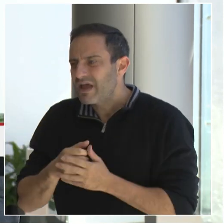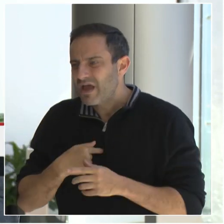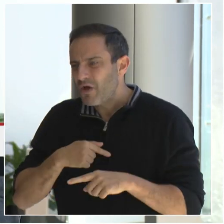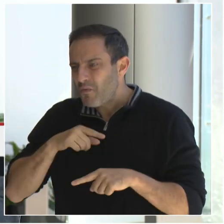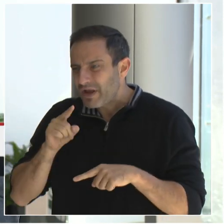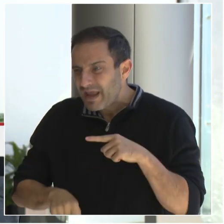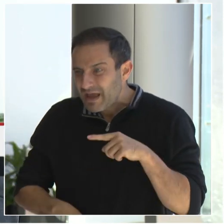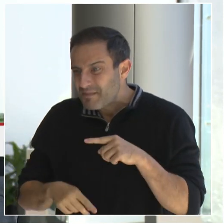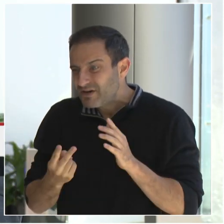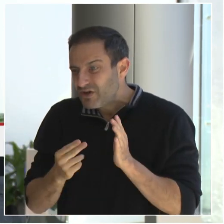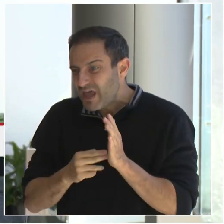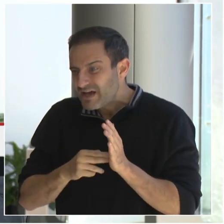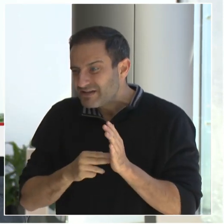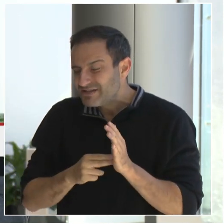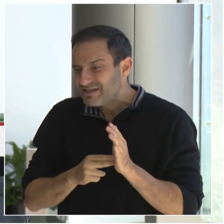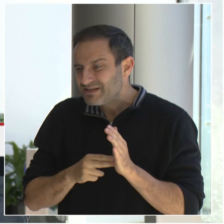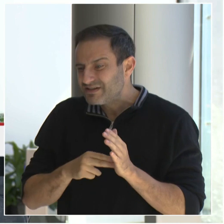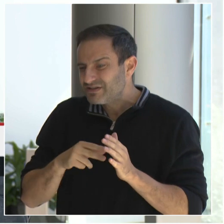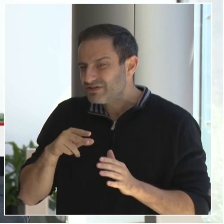I do.